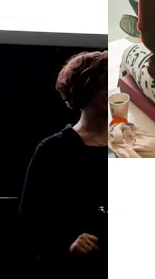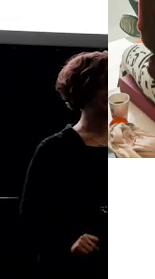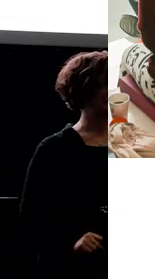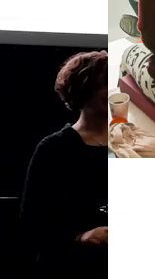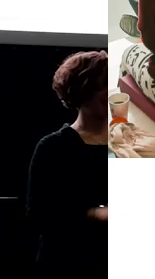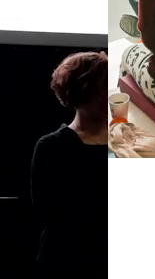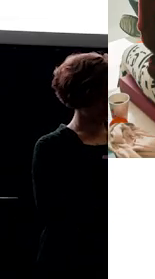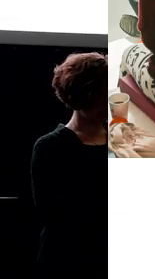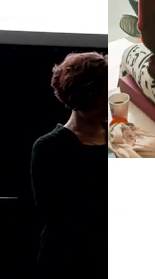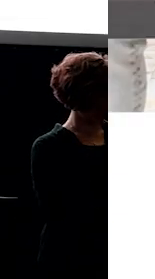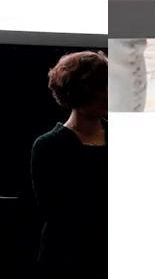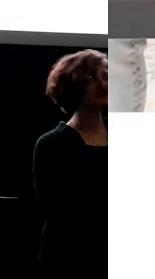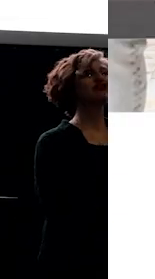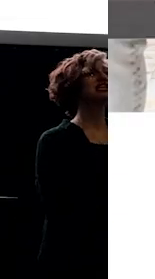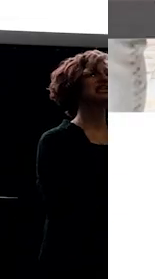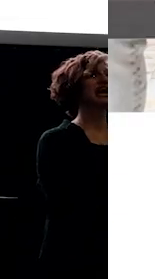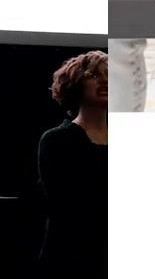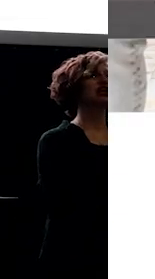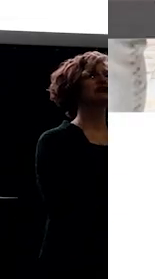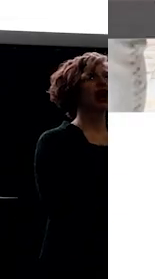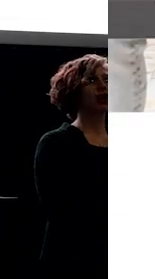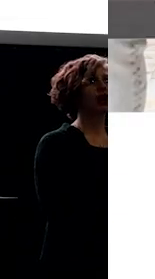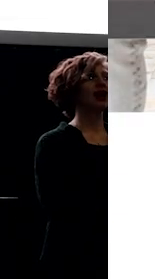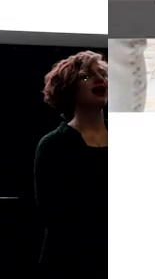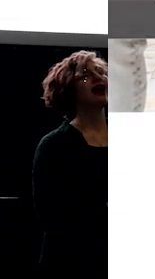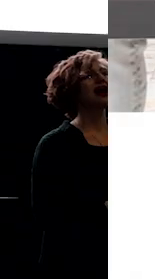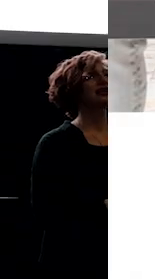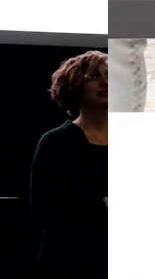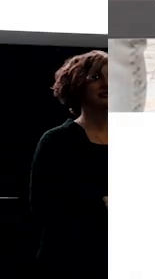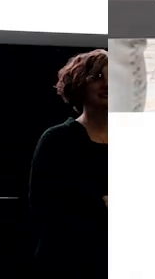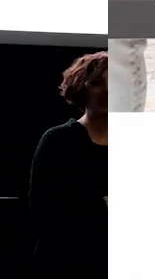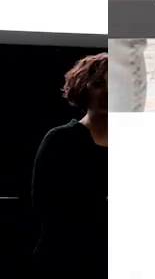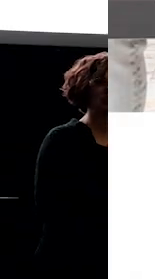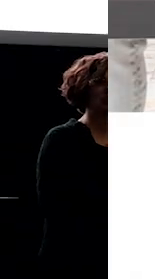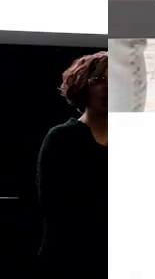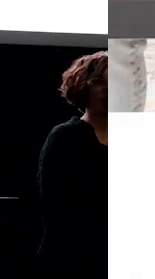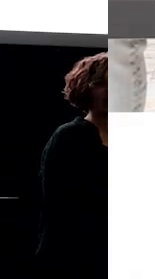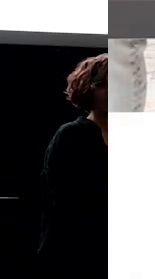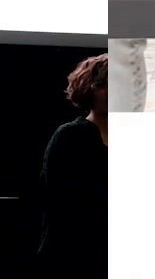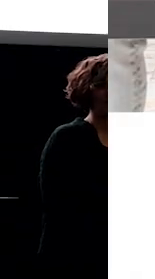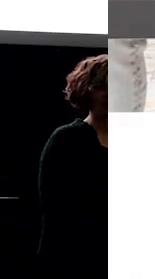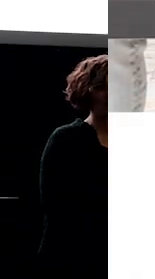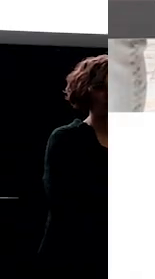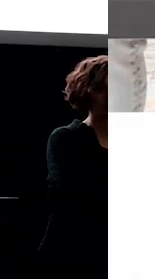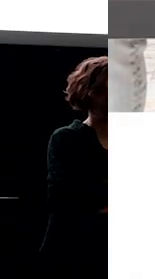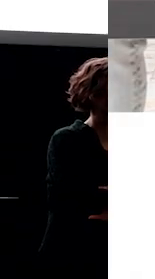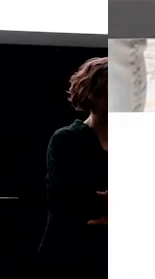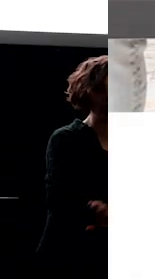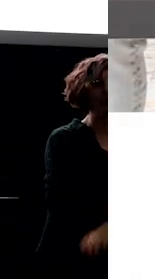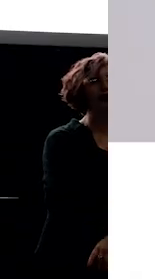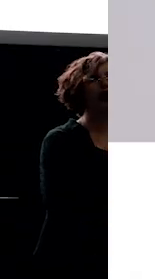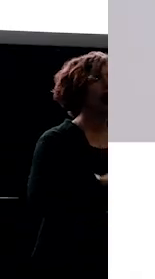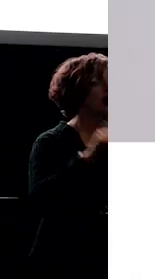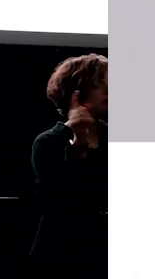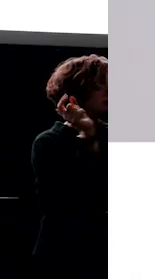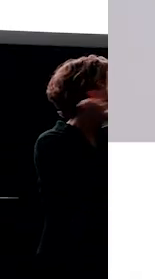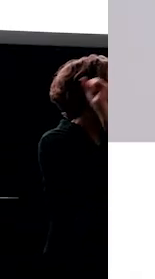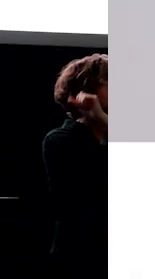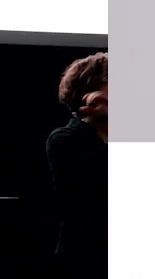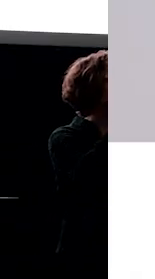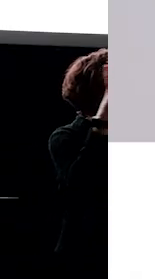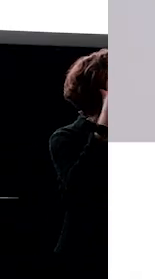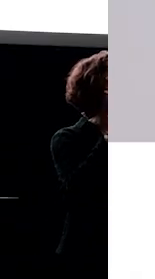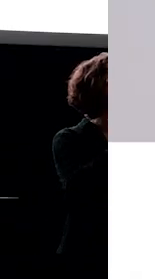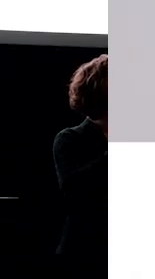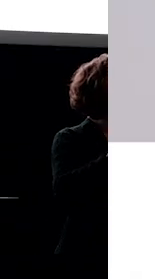involved in the IDSA Chicago professional chapter. And I had a pretty big vision for how design education could